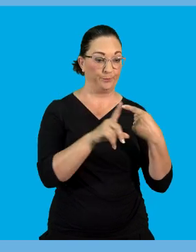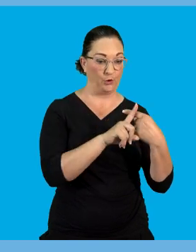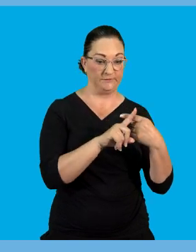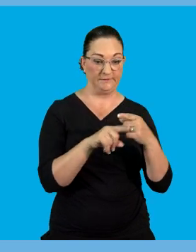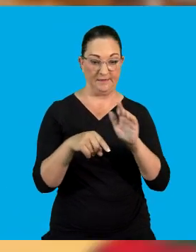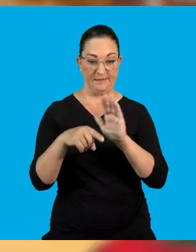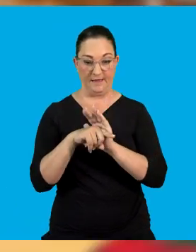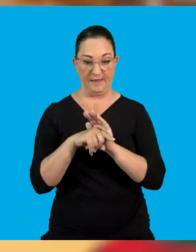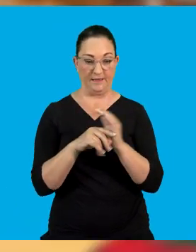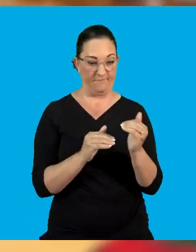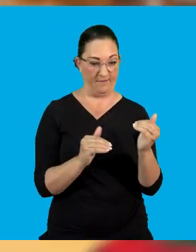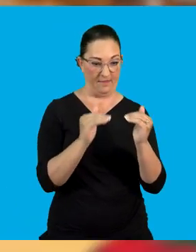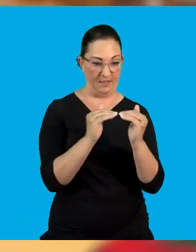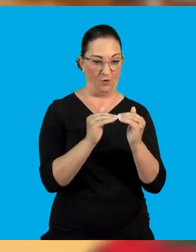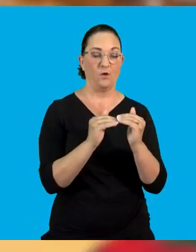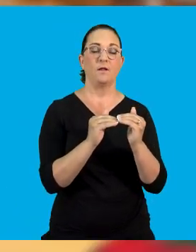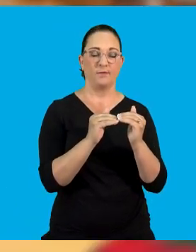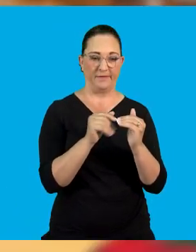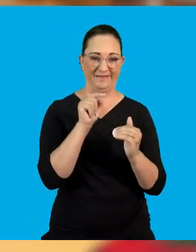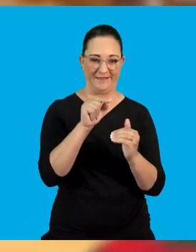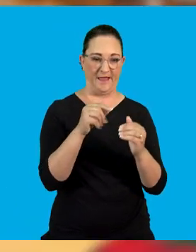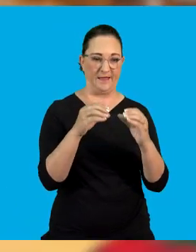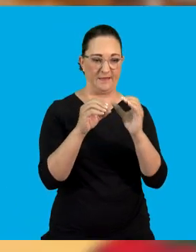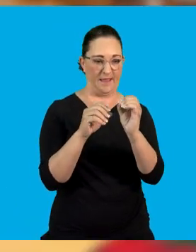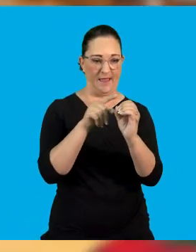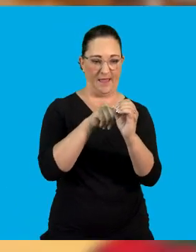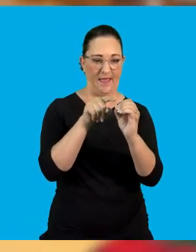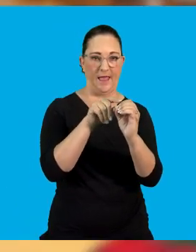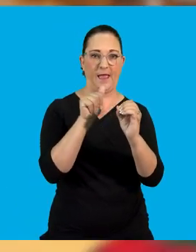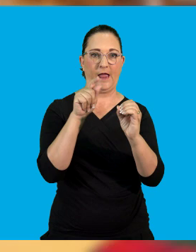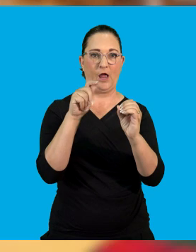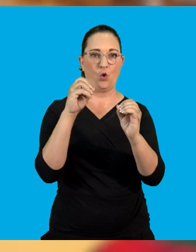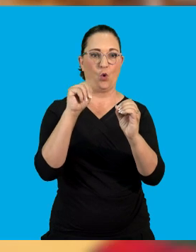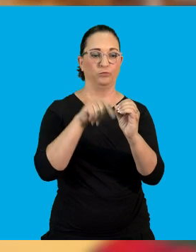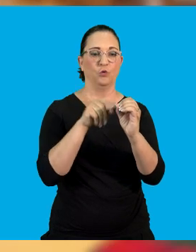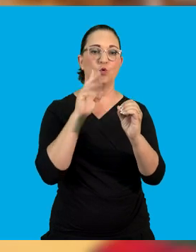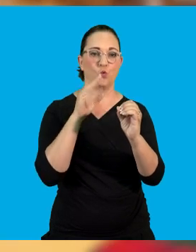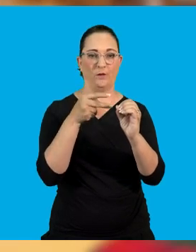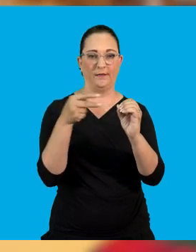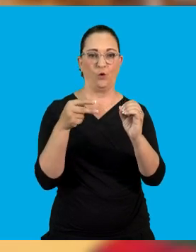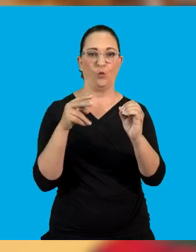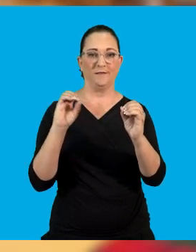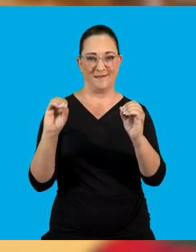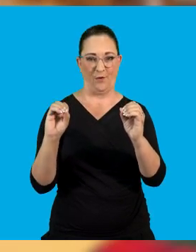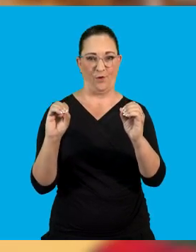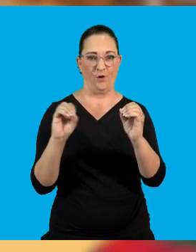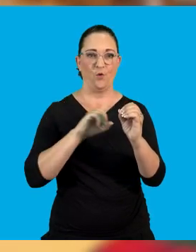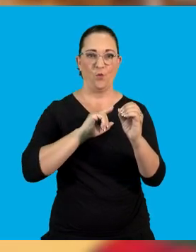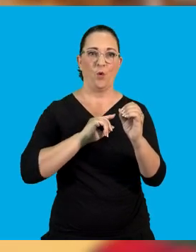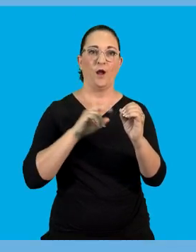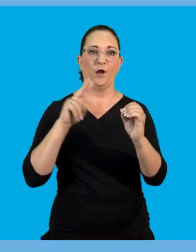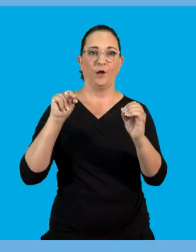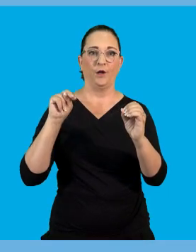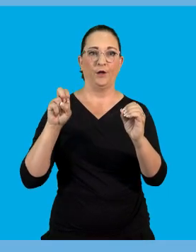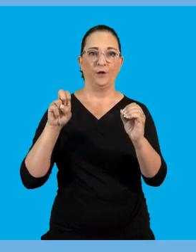positives and the negatives are equal, then the overall charge of that particular atom is going to be 0. Hence, we're saying it's going to be a